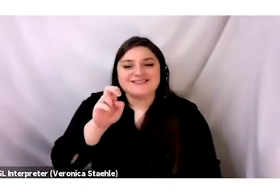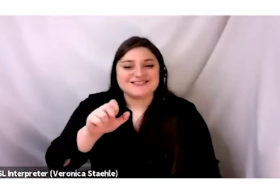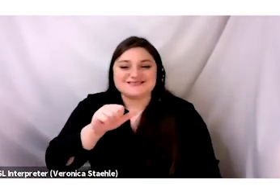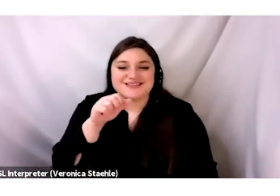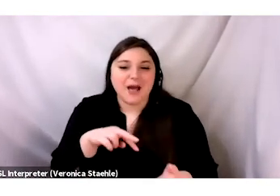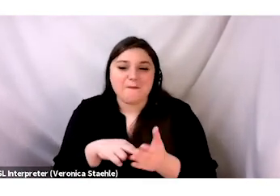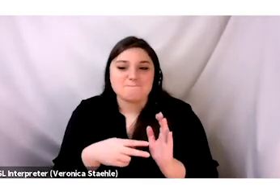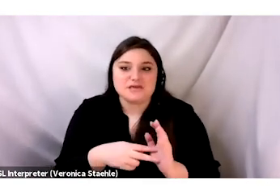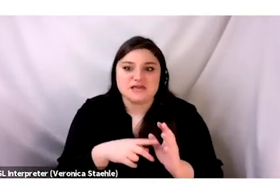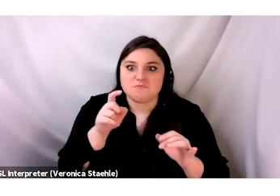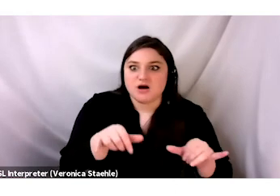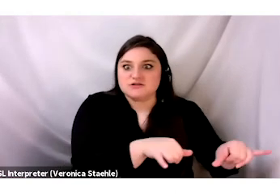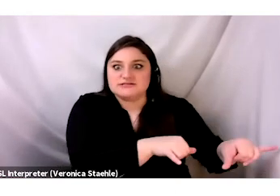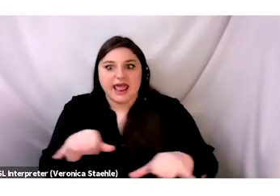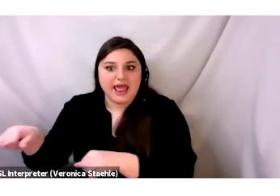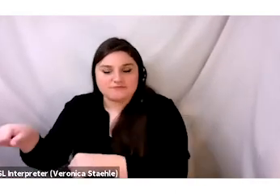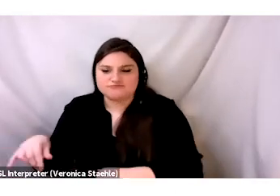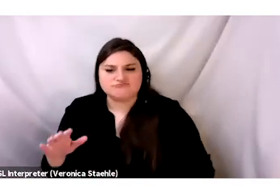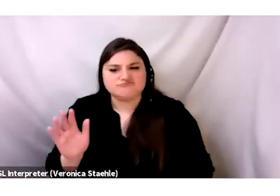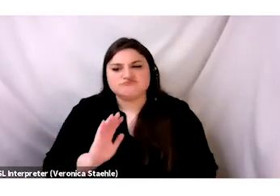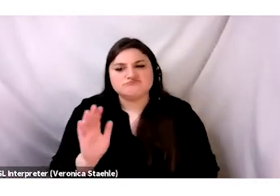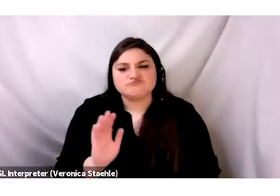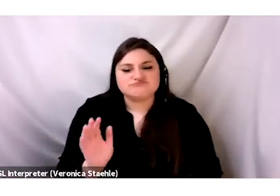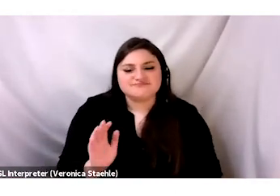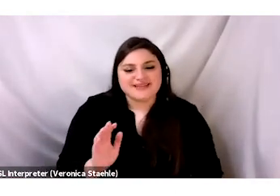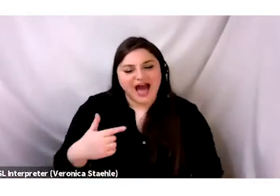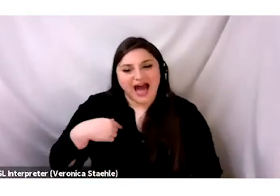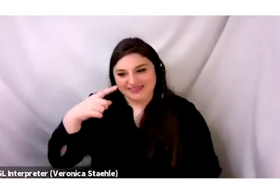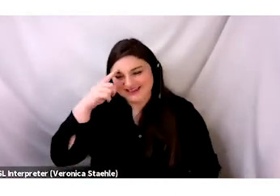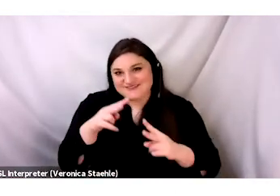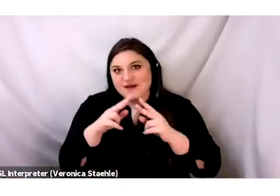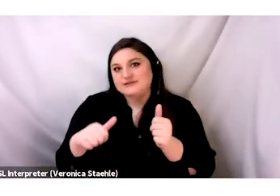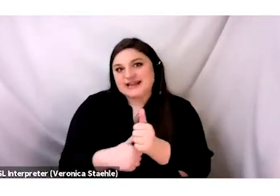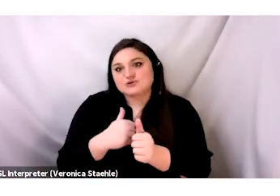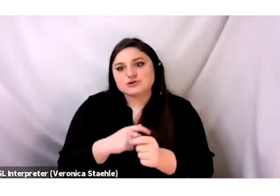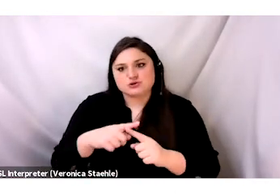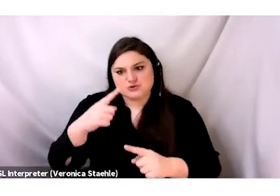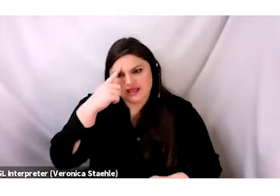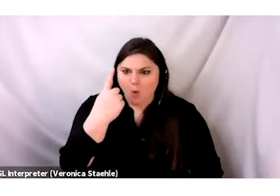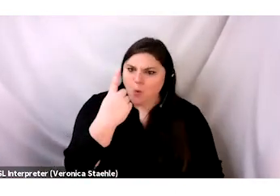of a single standard that we all have to conform to. I think that is incredibly dangerous.